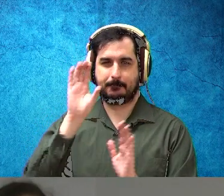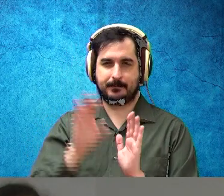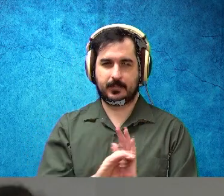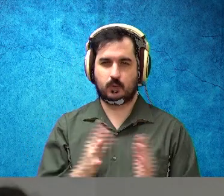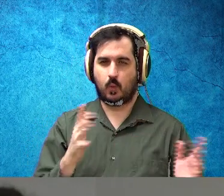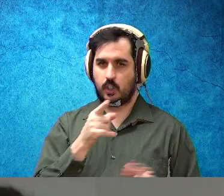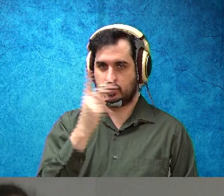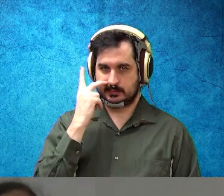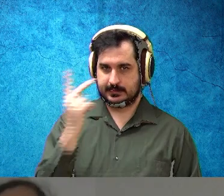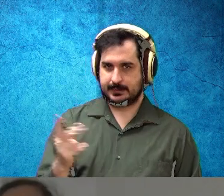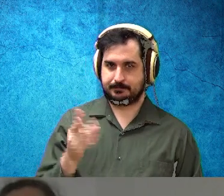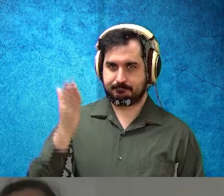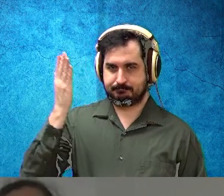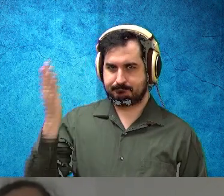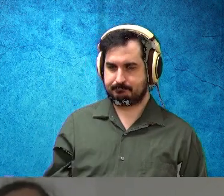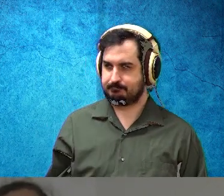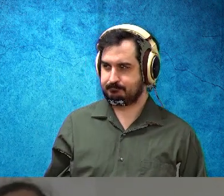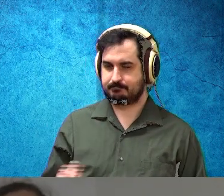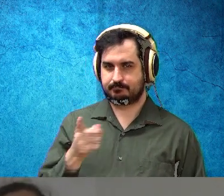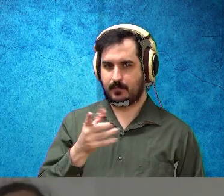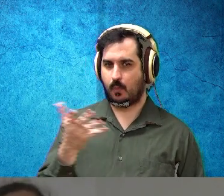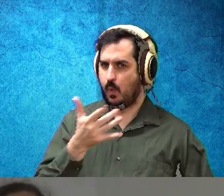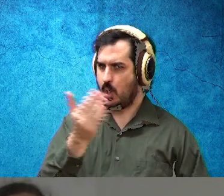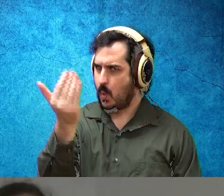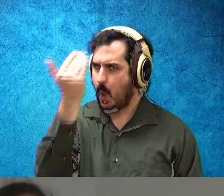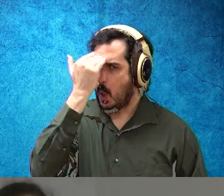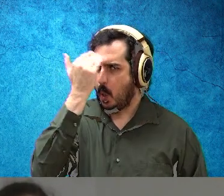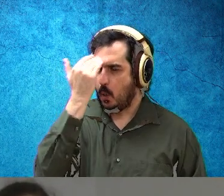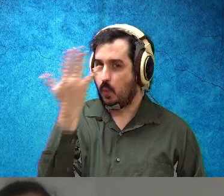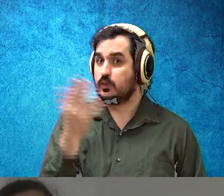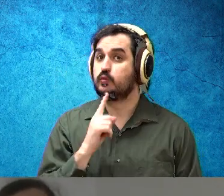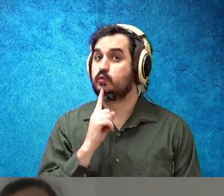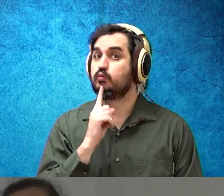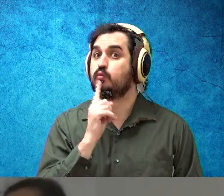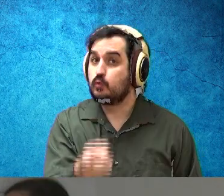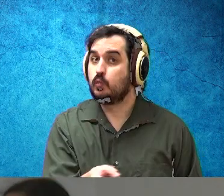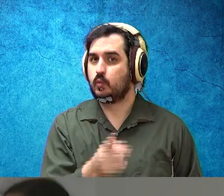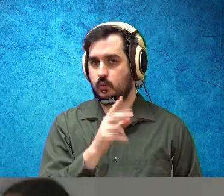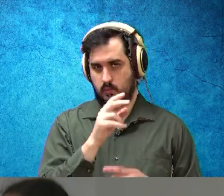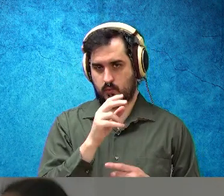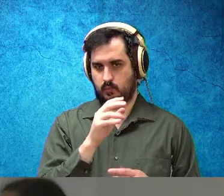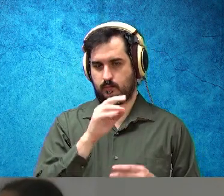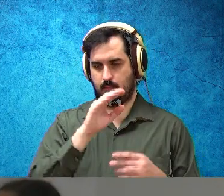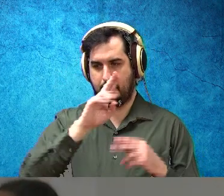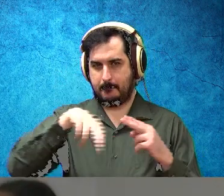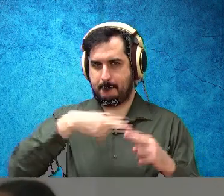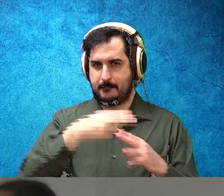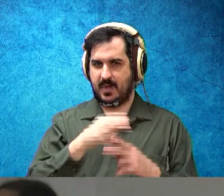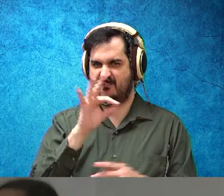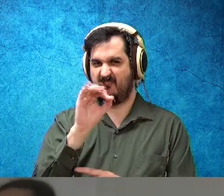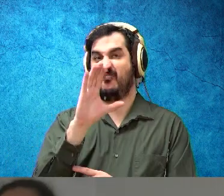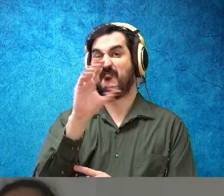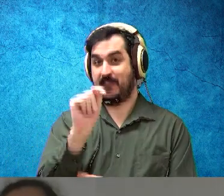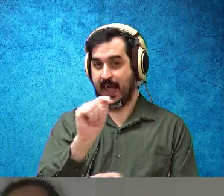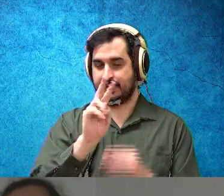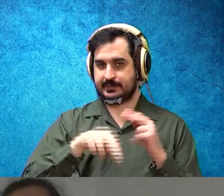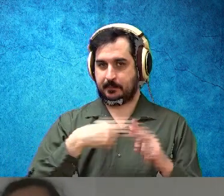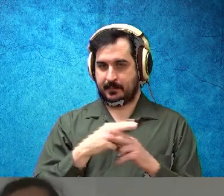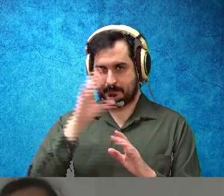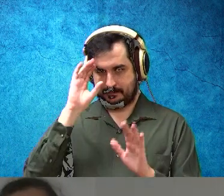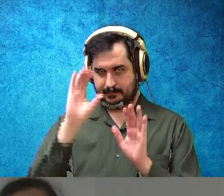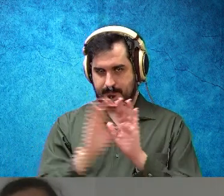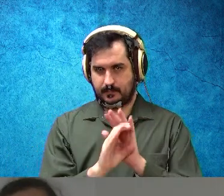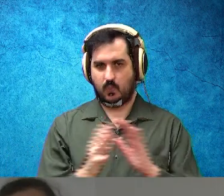What can you observe? What do you know? What is a true fact? So what could you say that is not